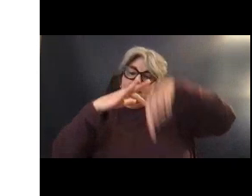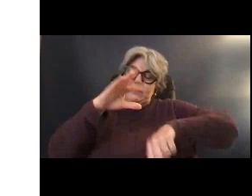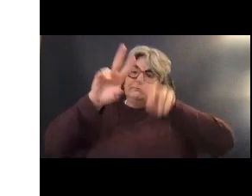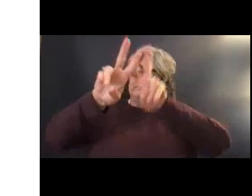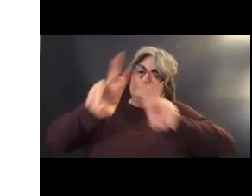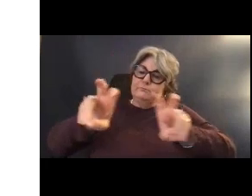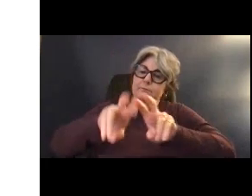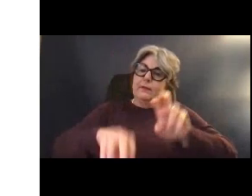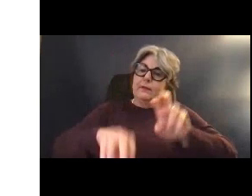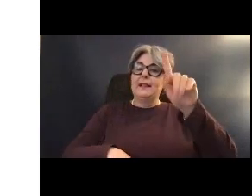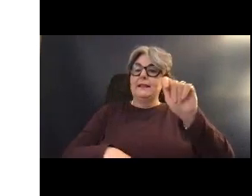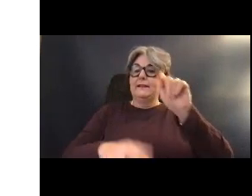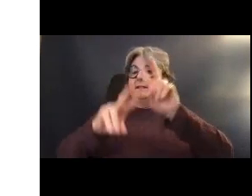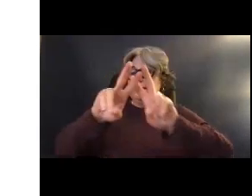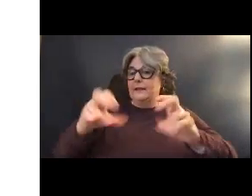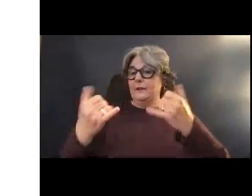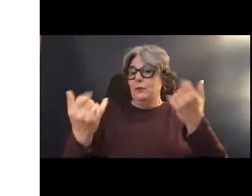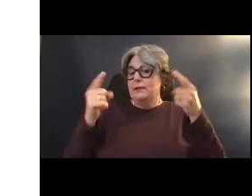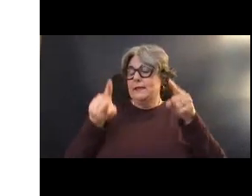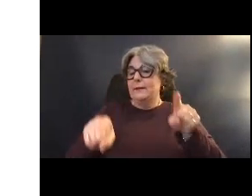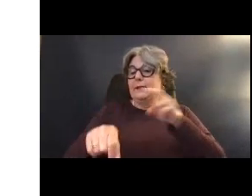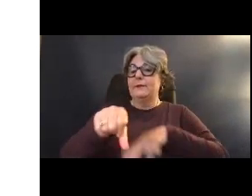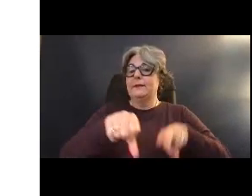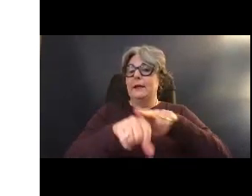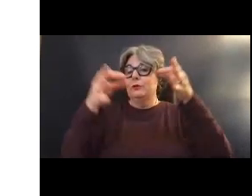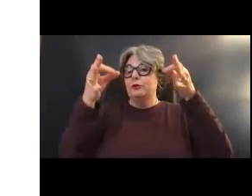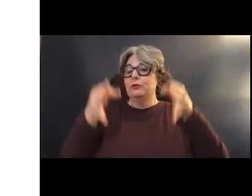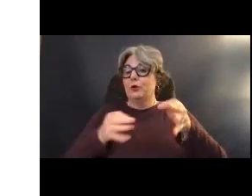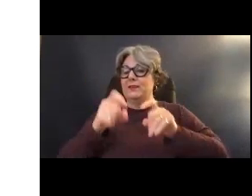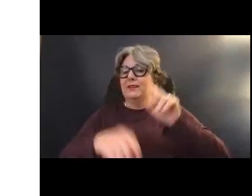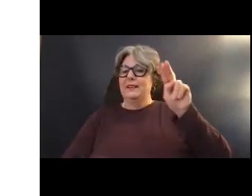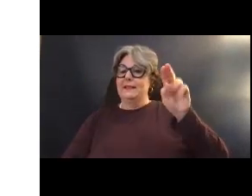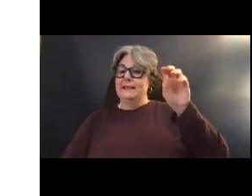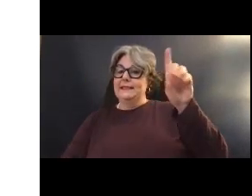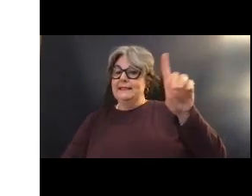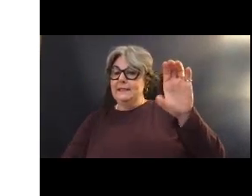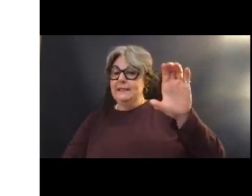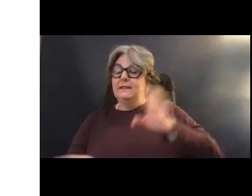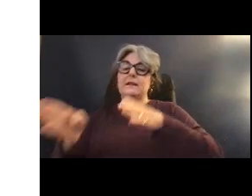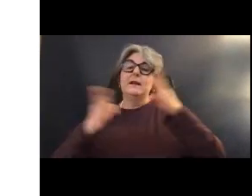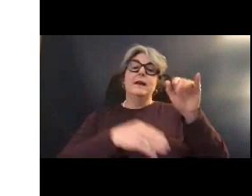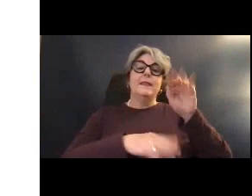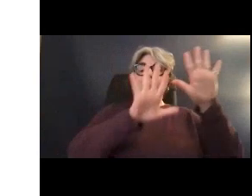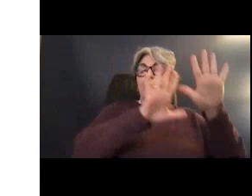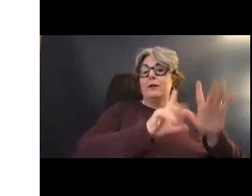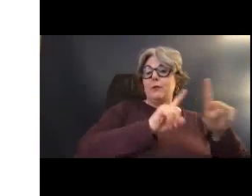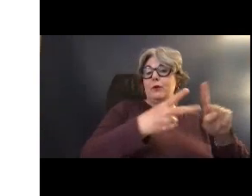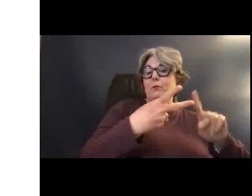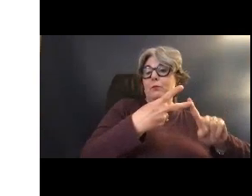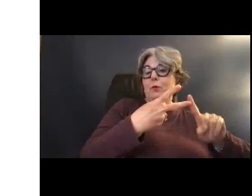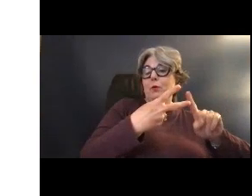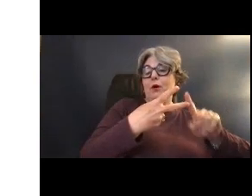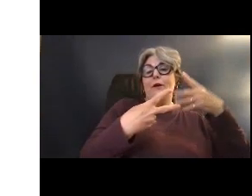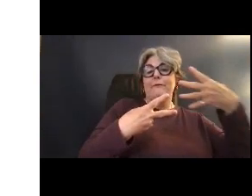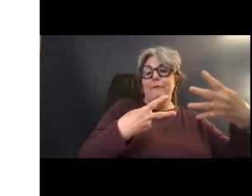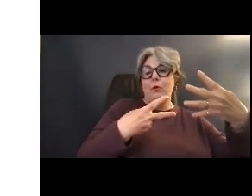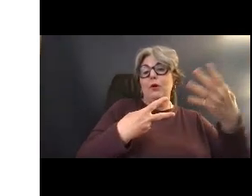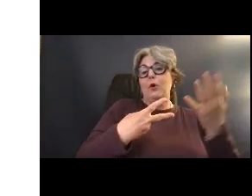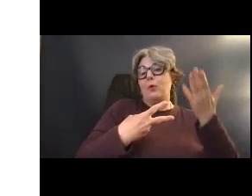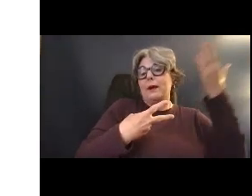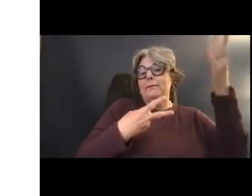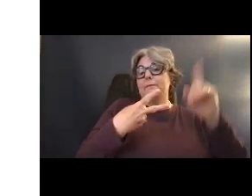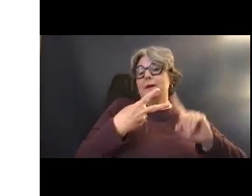literature analysis of the current state of nationally determined contributions, while the Aim for Climate report offers 4 key recommendations